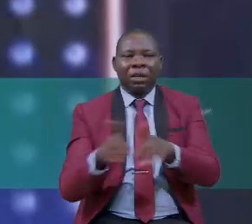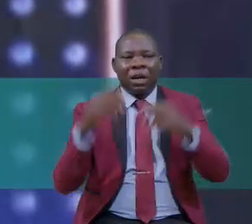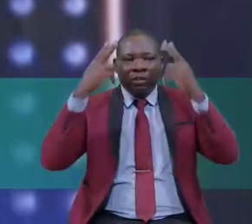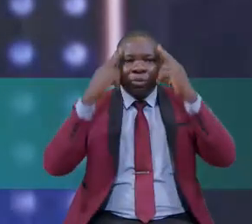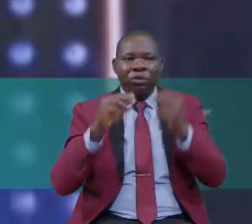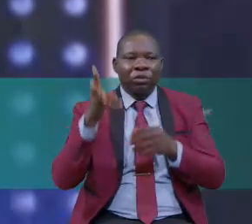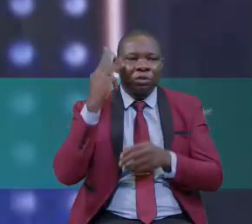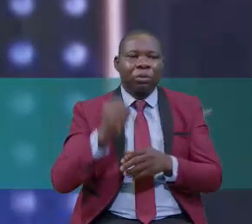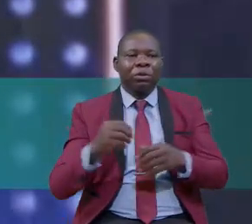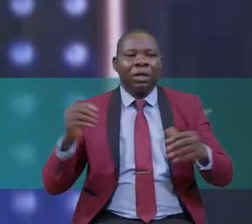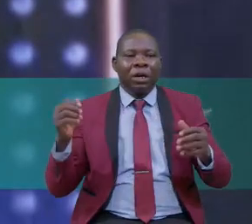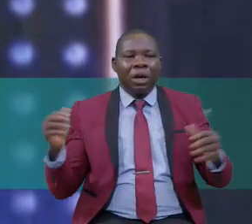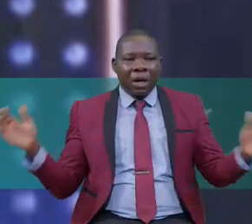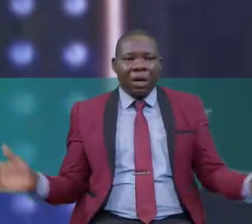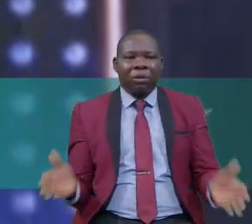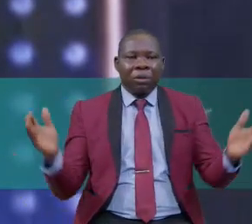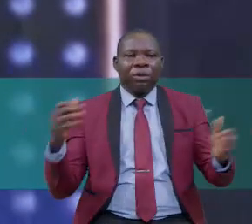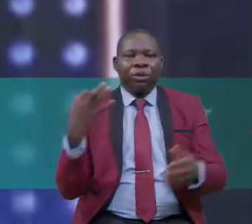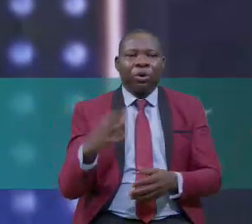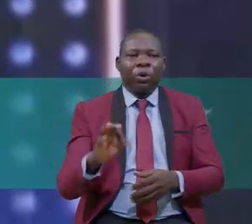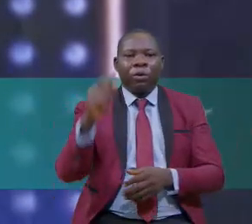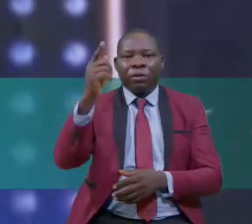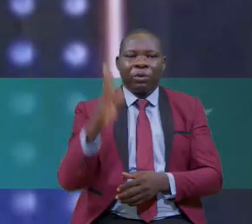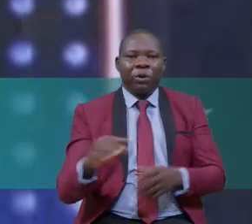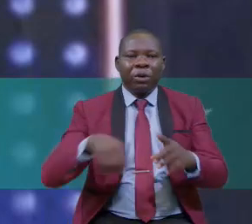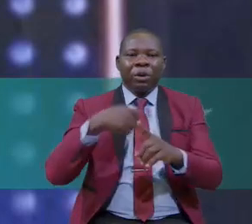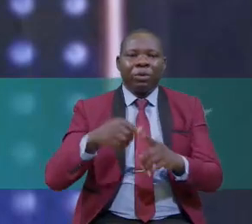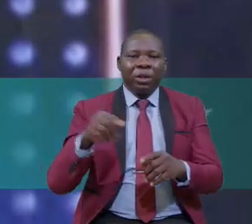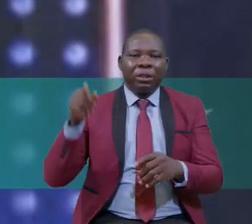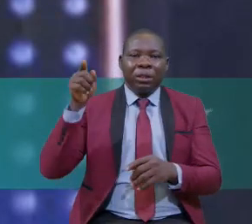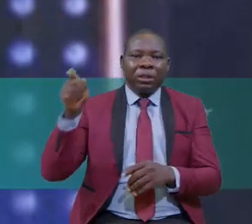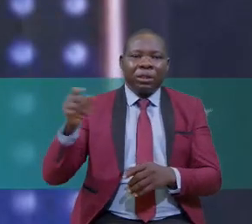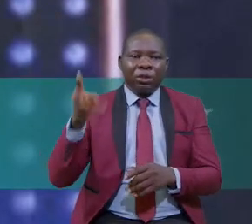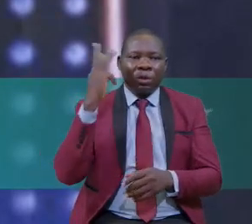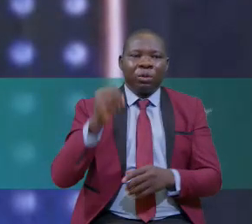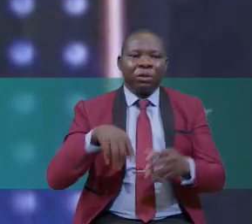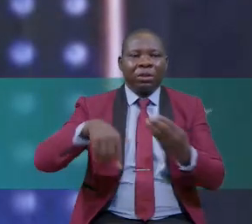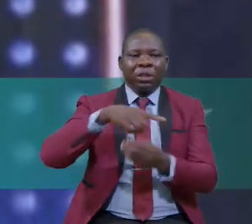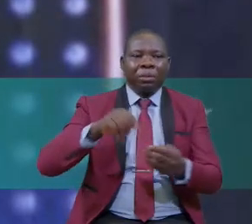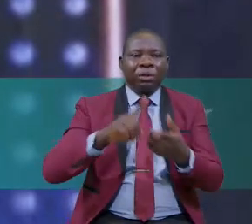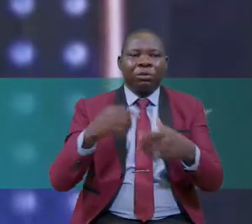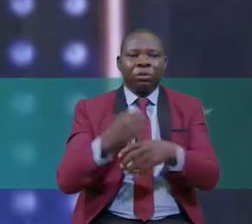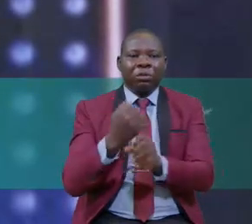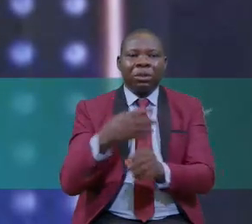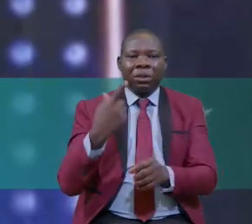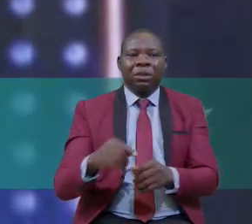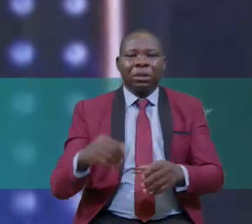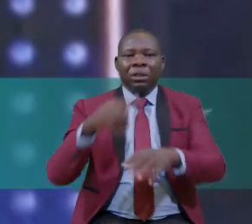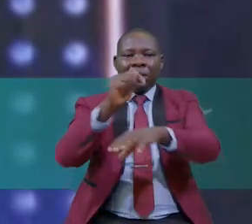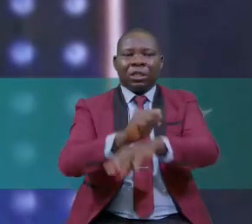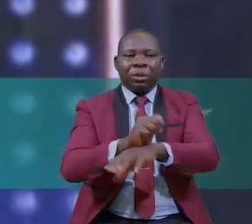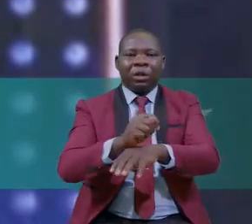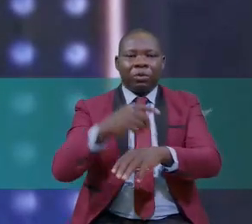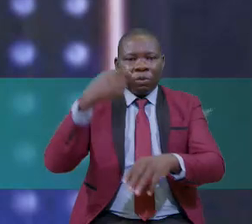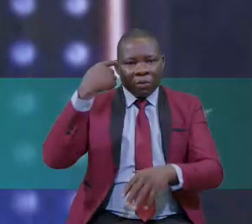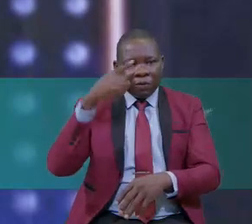the tabernacle. For see, saith he, that thou make all things according